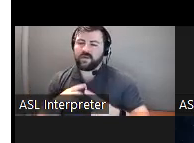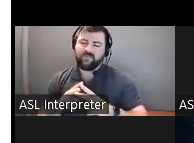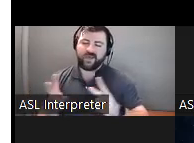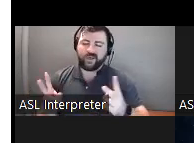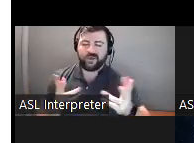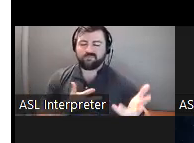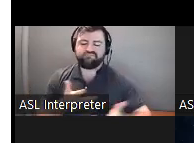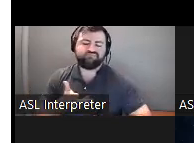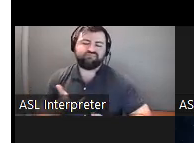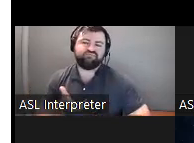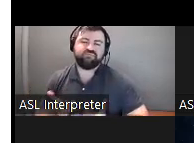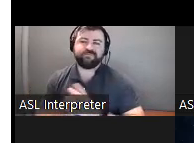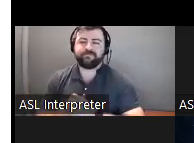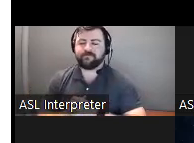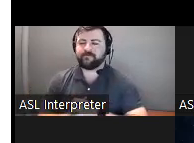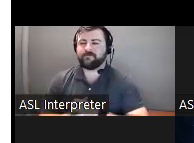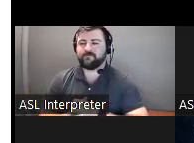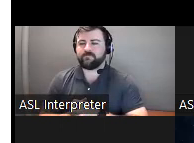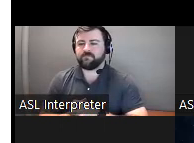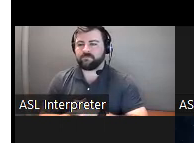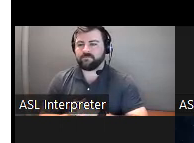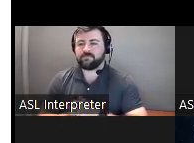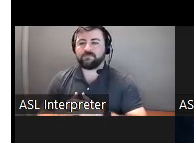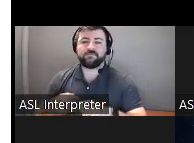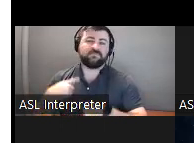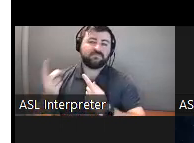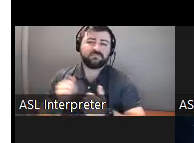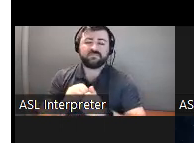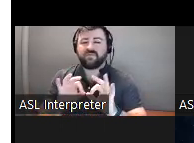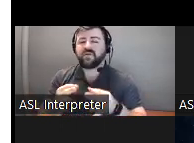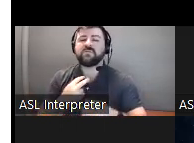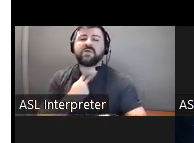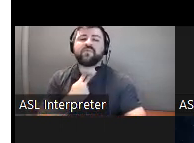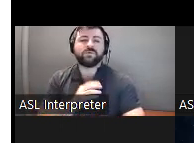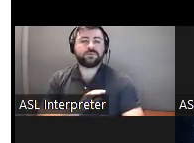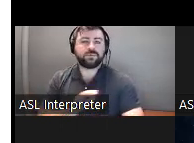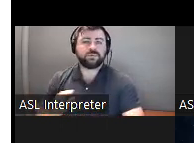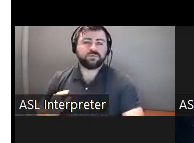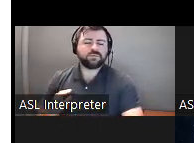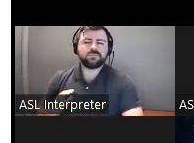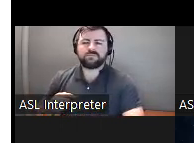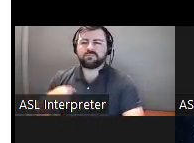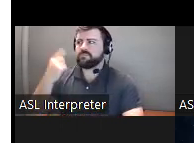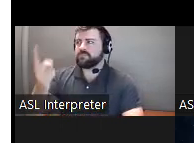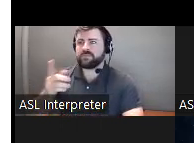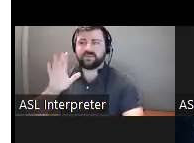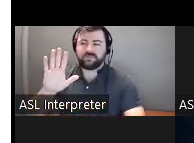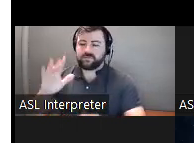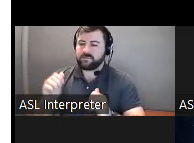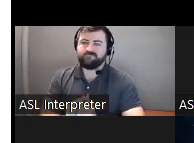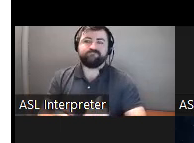interactive. I have been with the Family Voice Council since